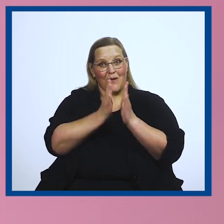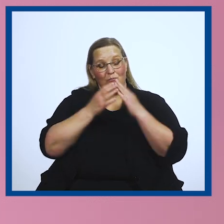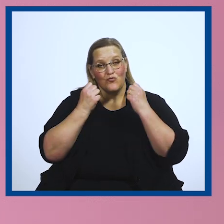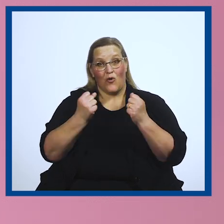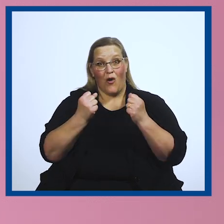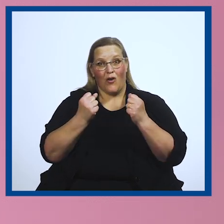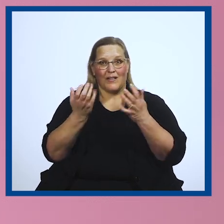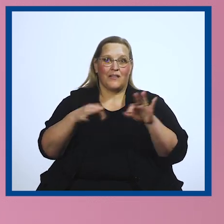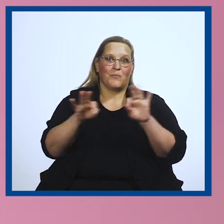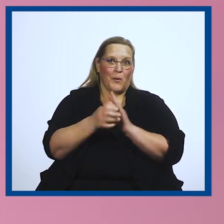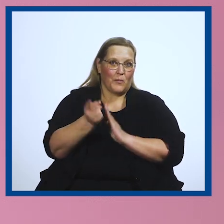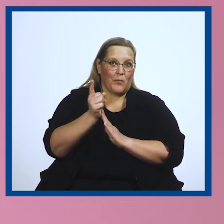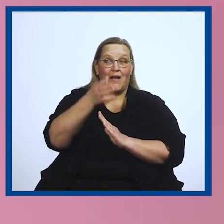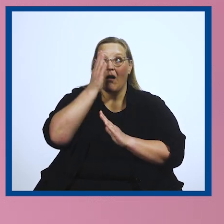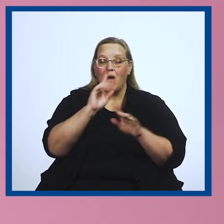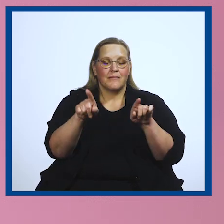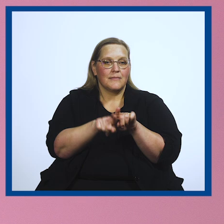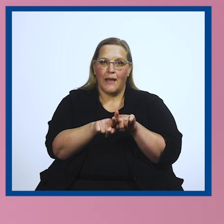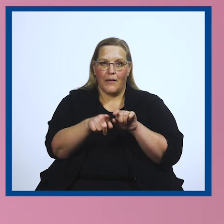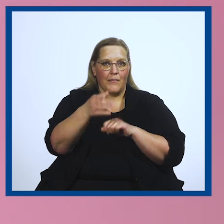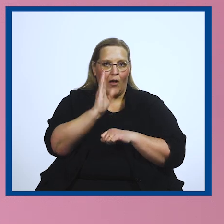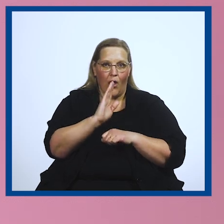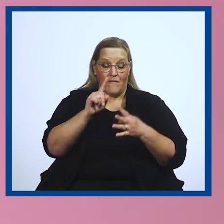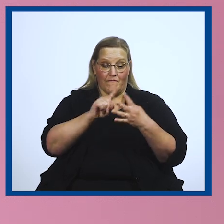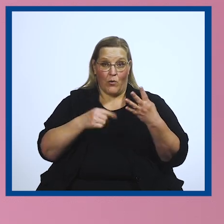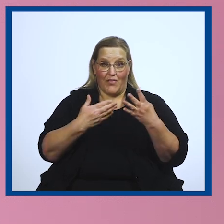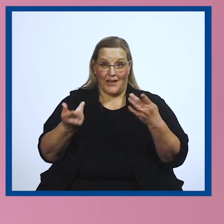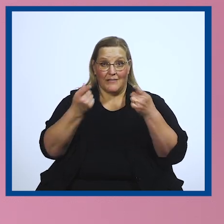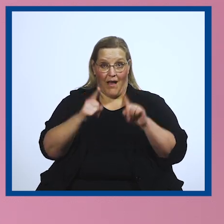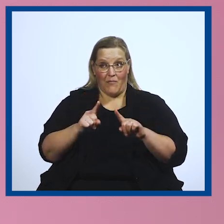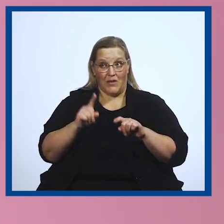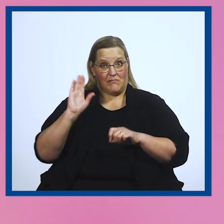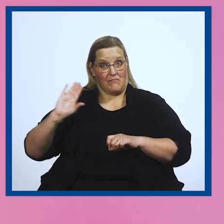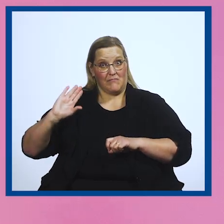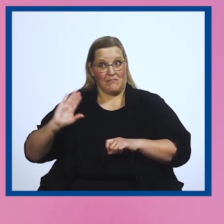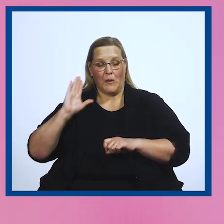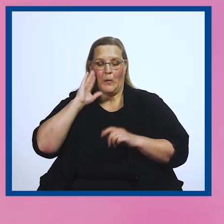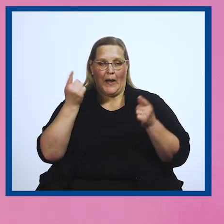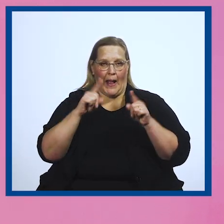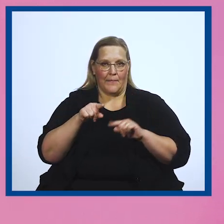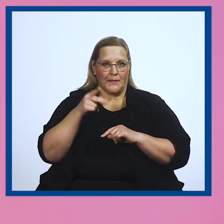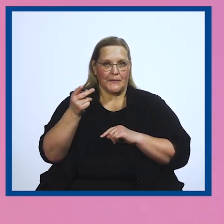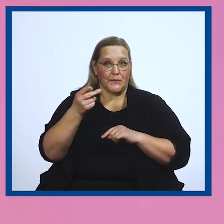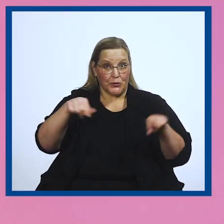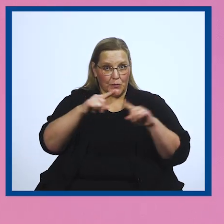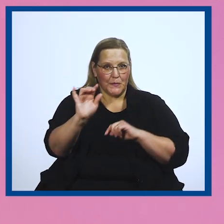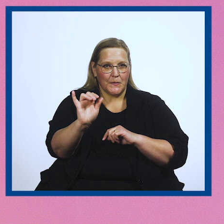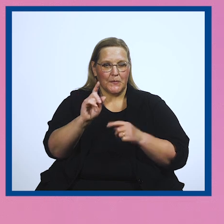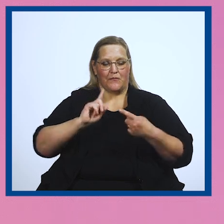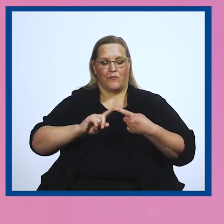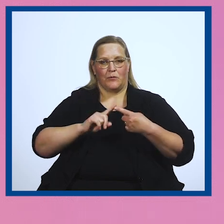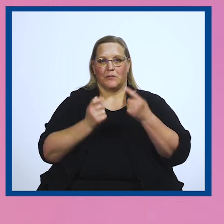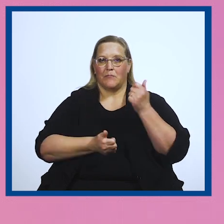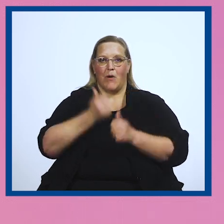because God is the same God, and the 4 things that happened to them, he wants them to happen to you. The first one is the most important one.